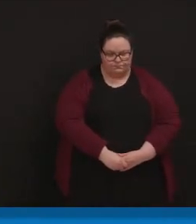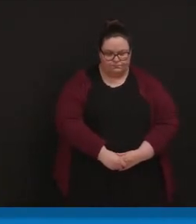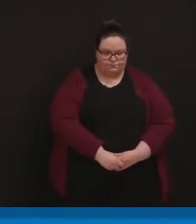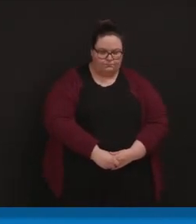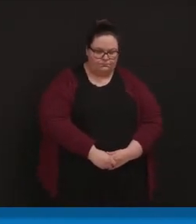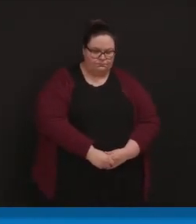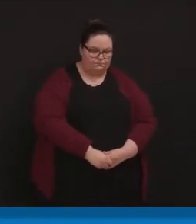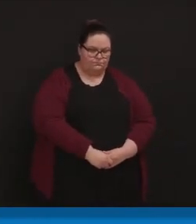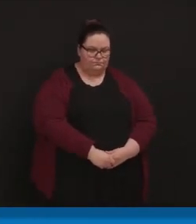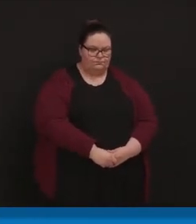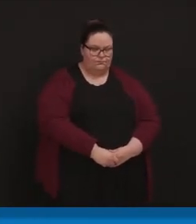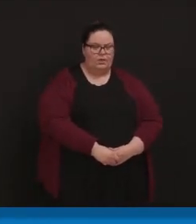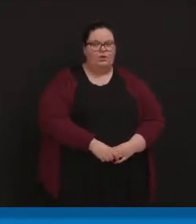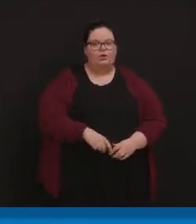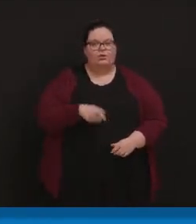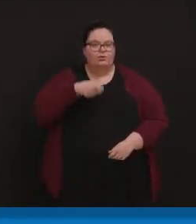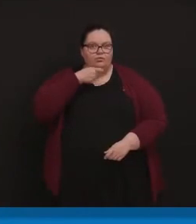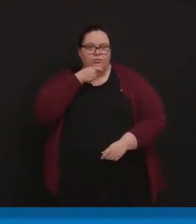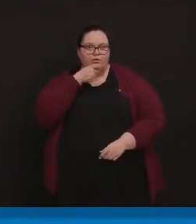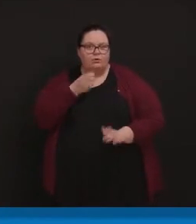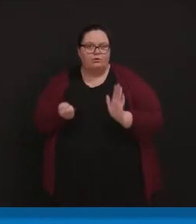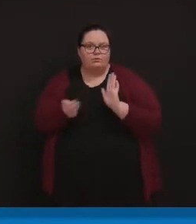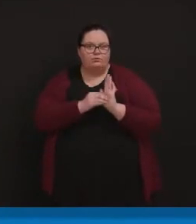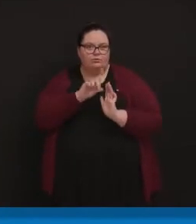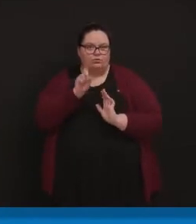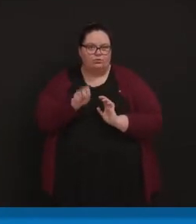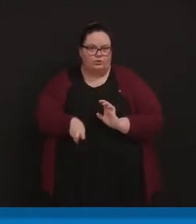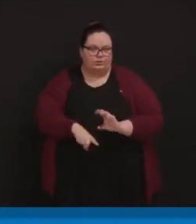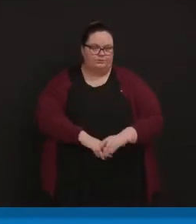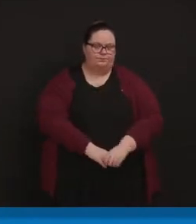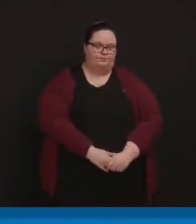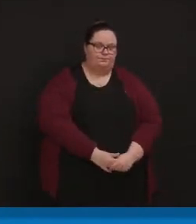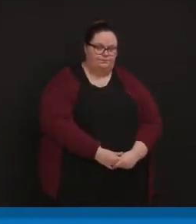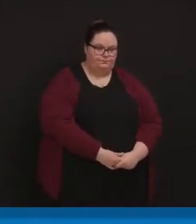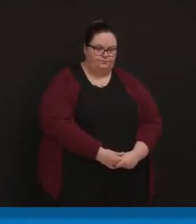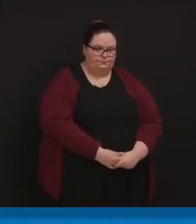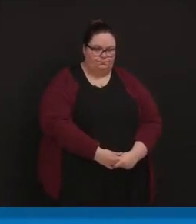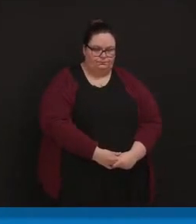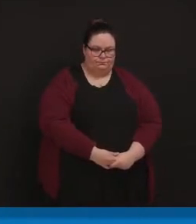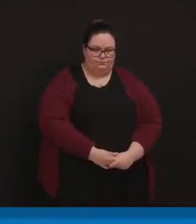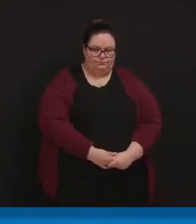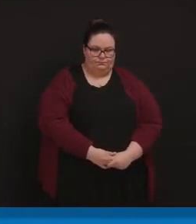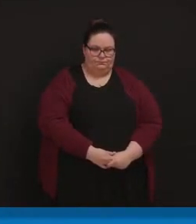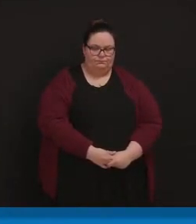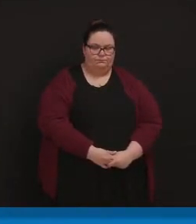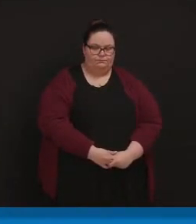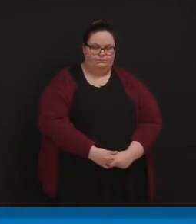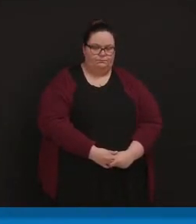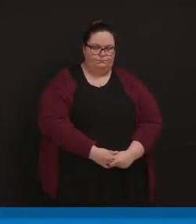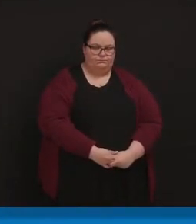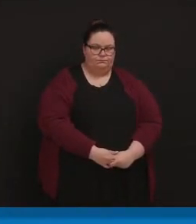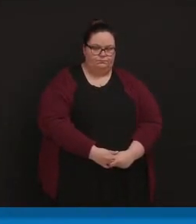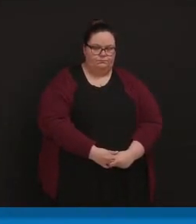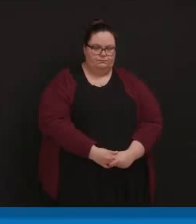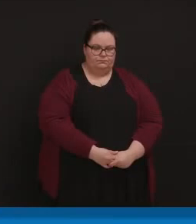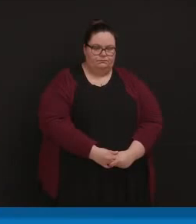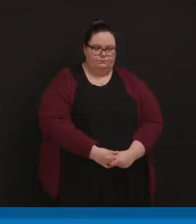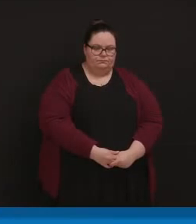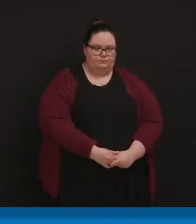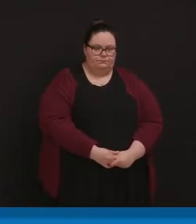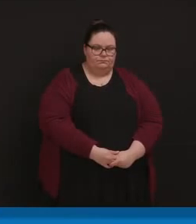Okay, for September and December, are we expecting any delays for